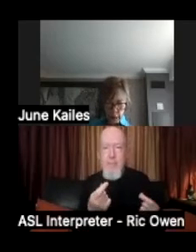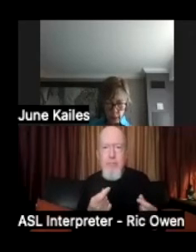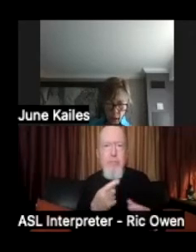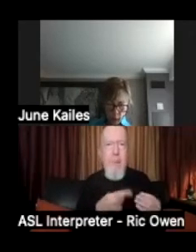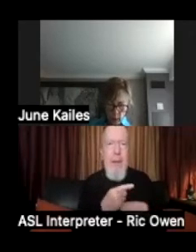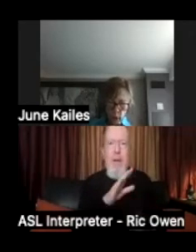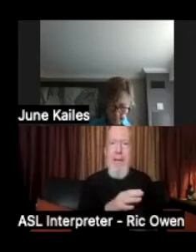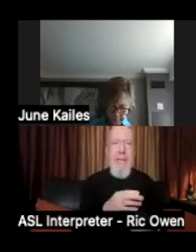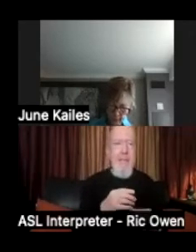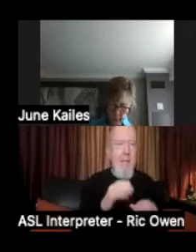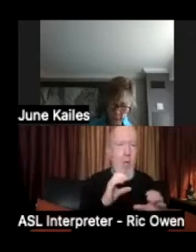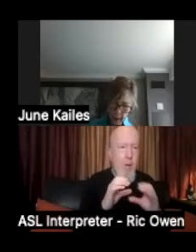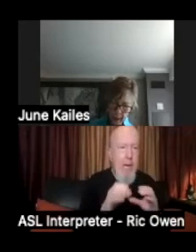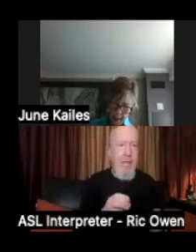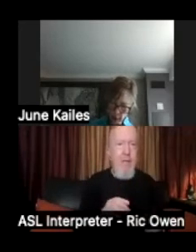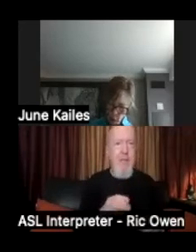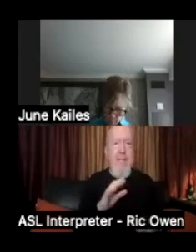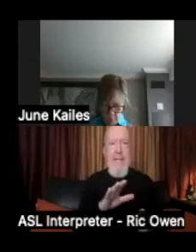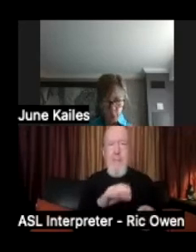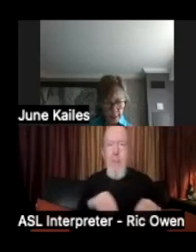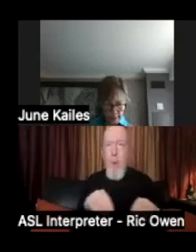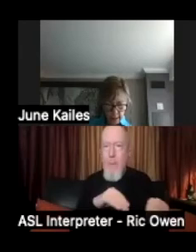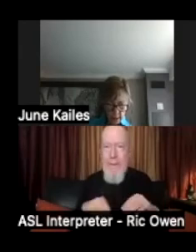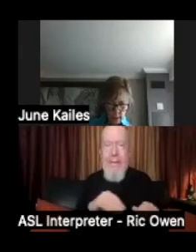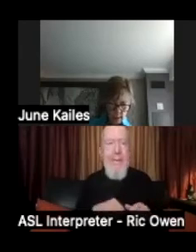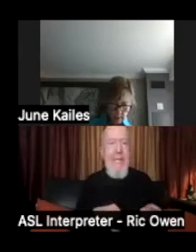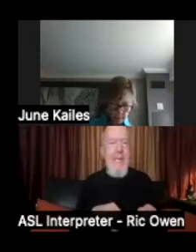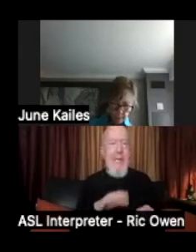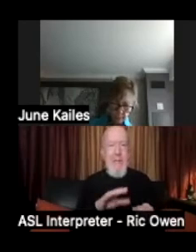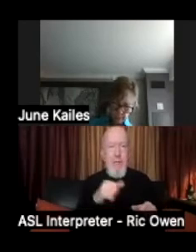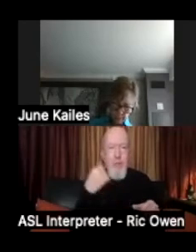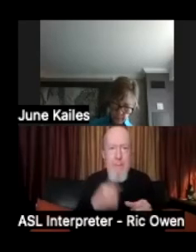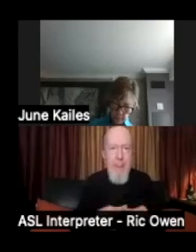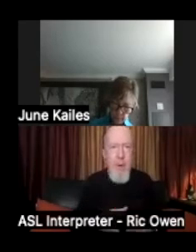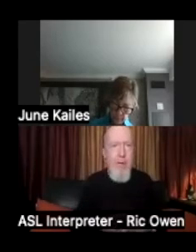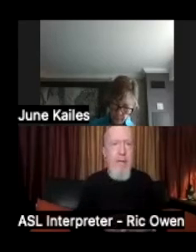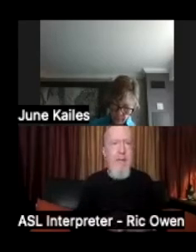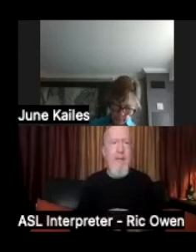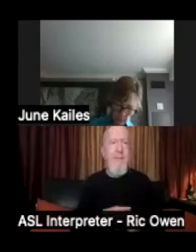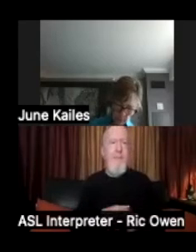speech, understanding, and remembering needs.